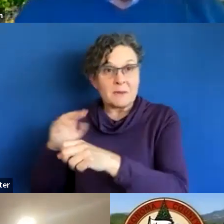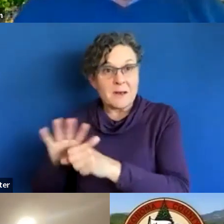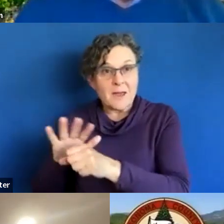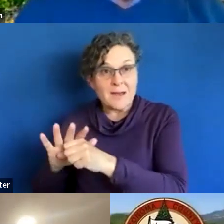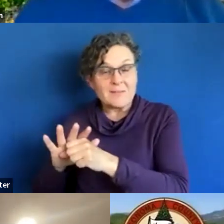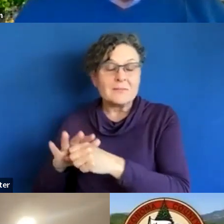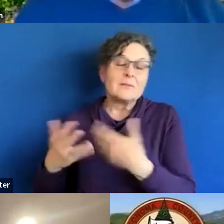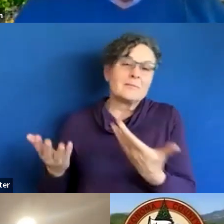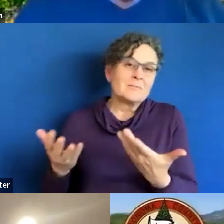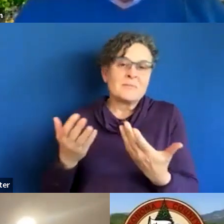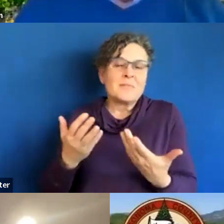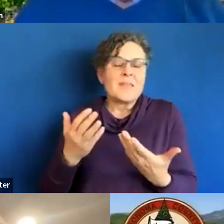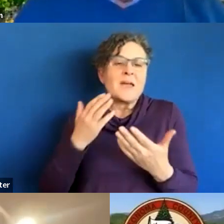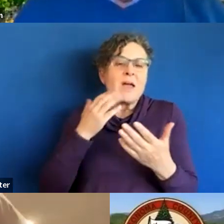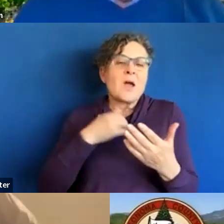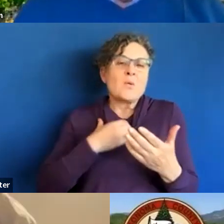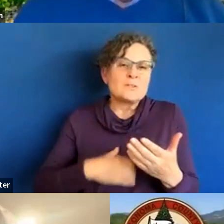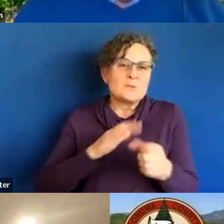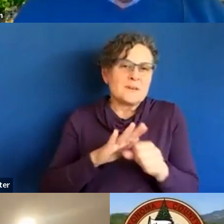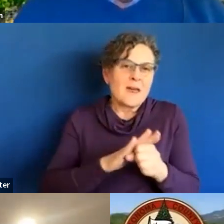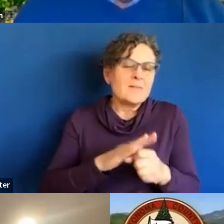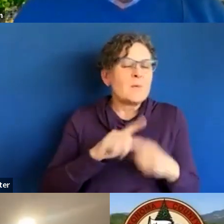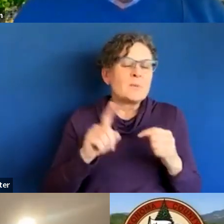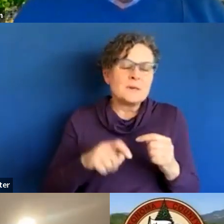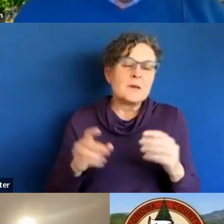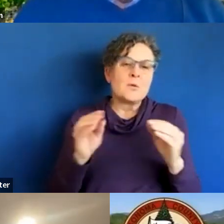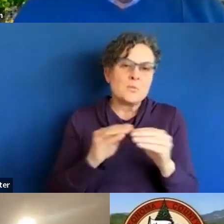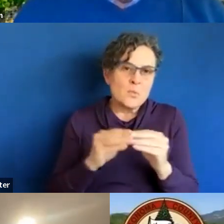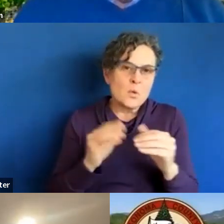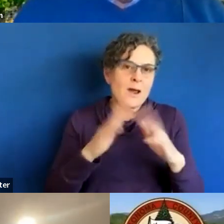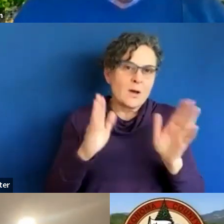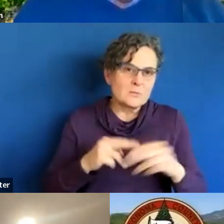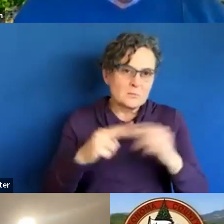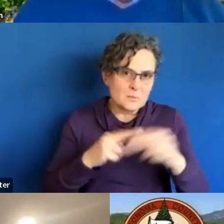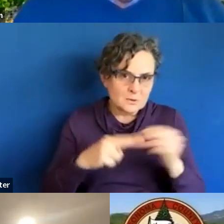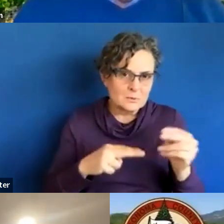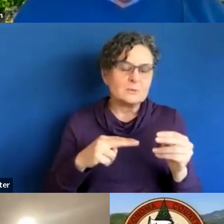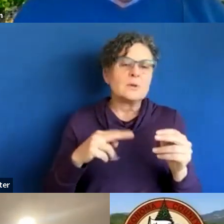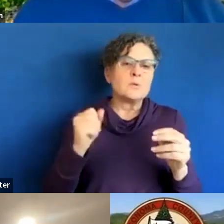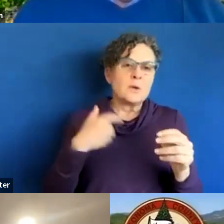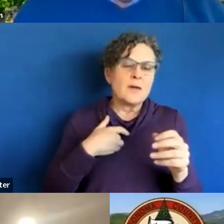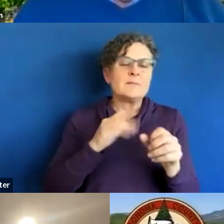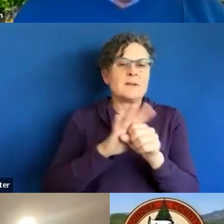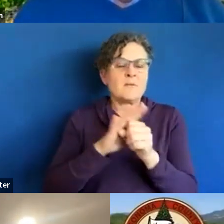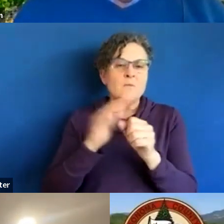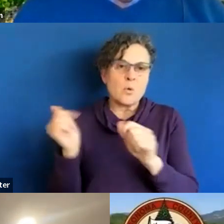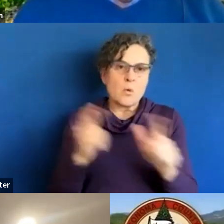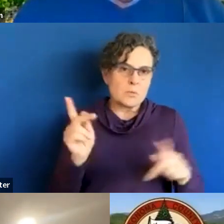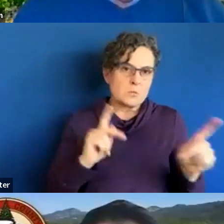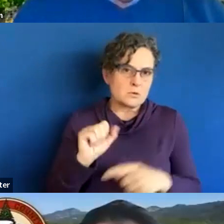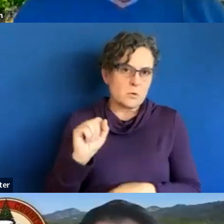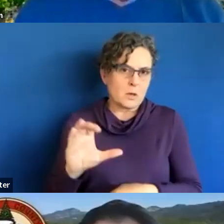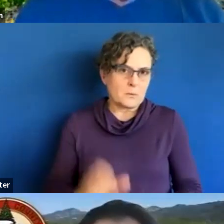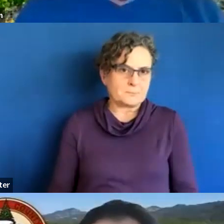need more of everything in order to make sure we really get ahead of people's housing needs in Sonoma County. I'll